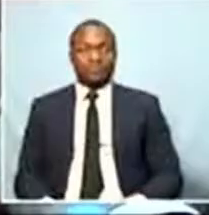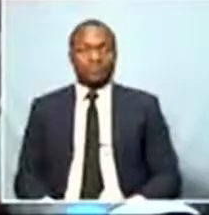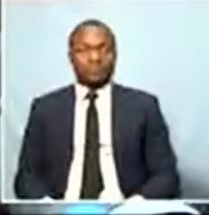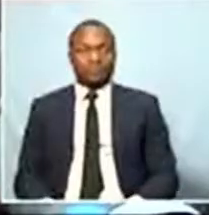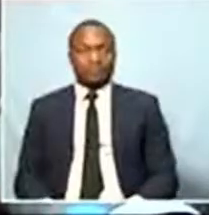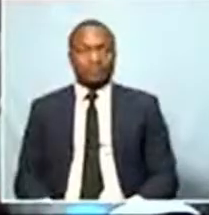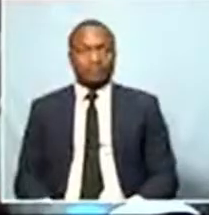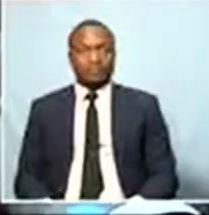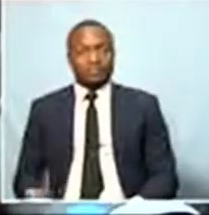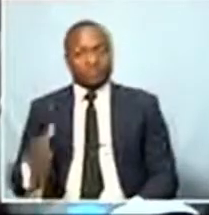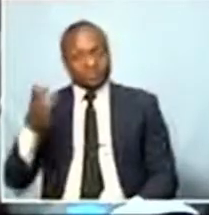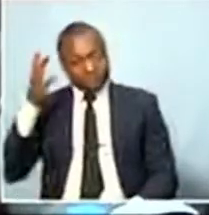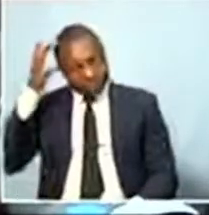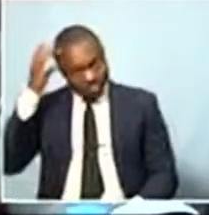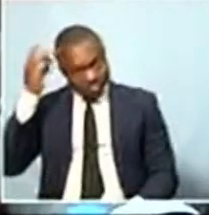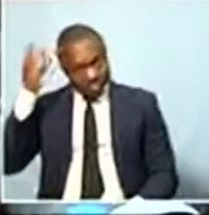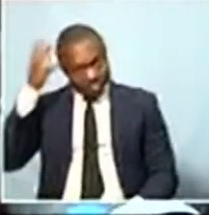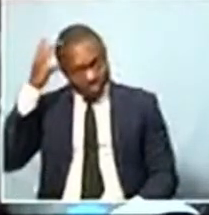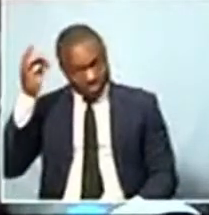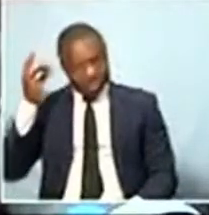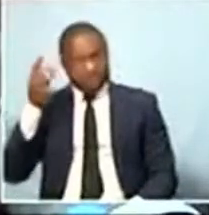armed robbery